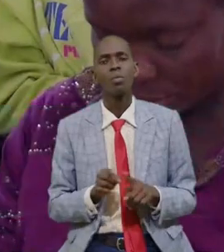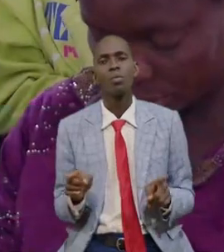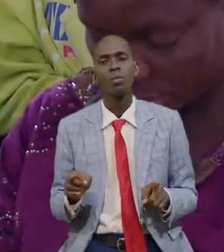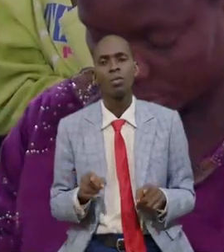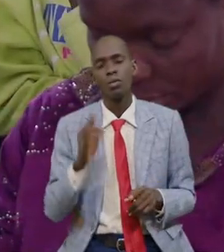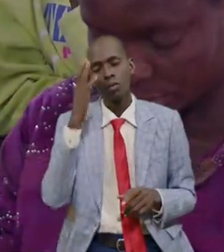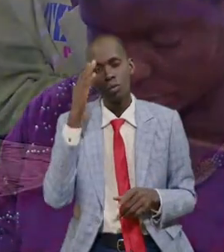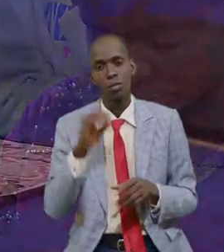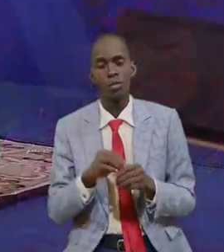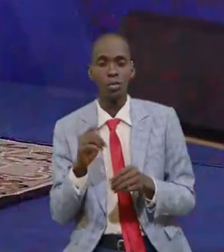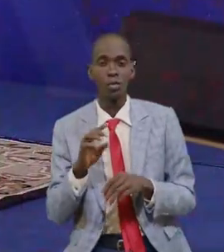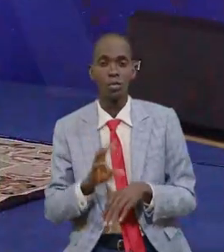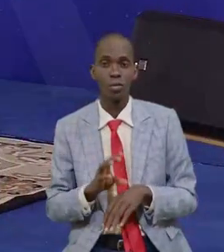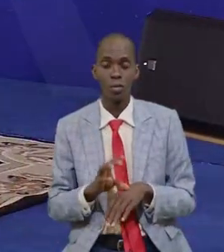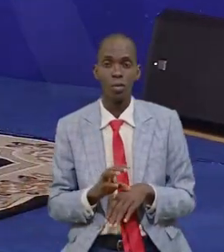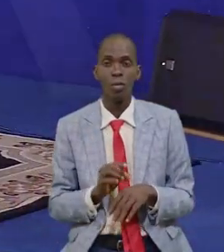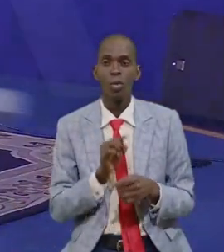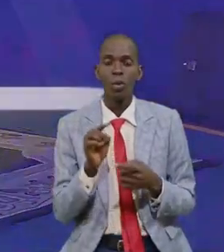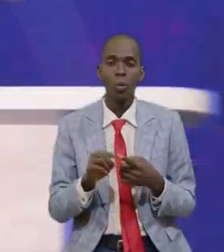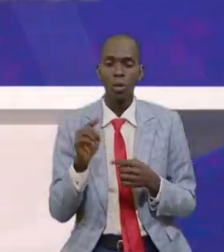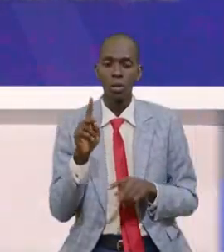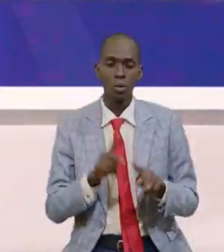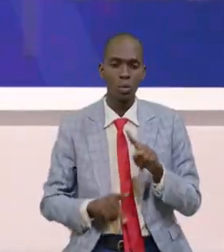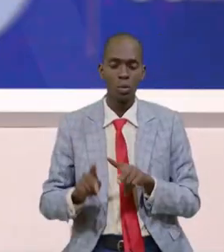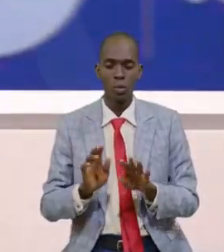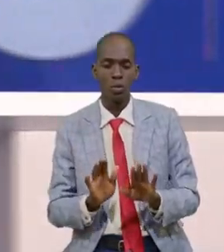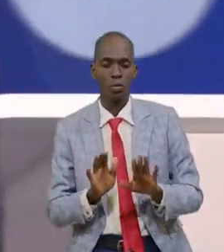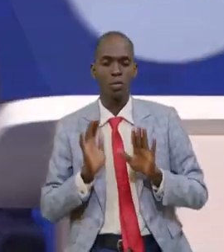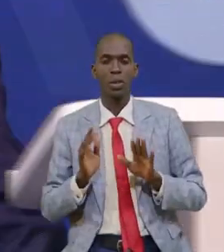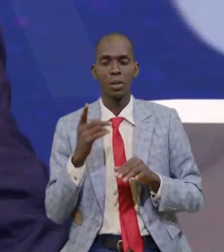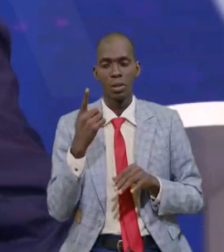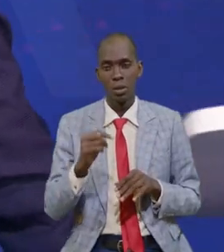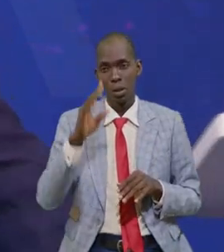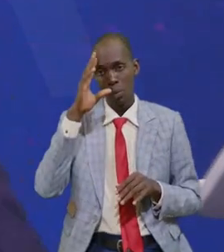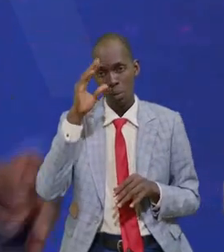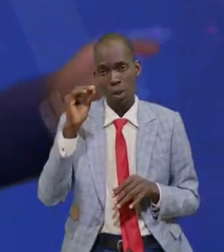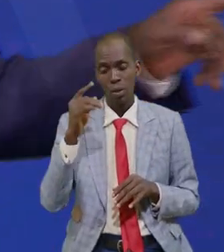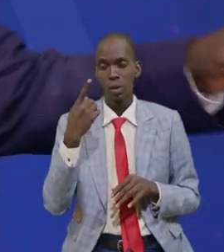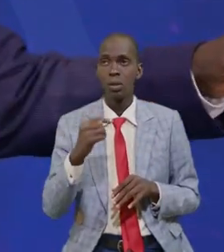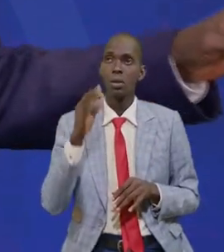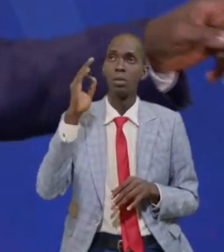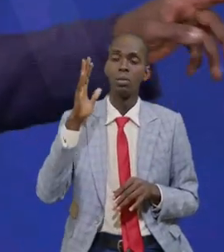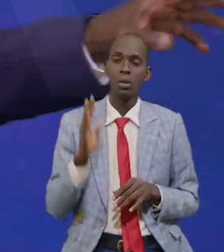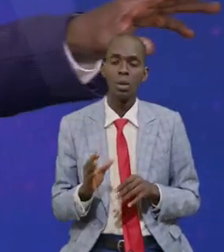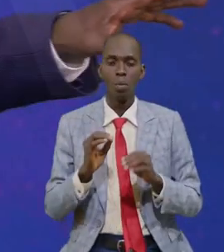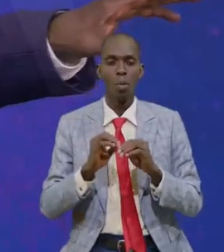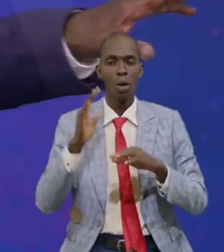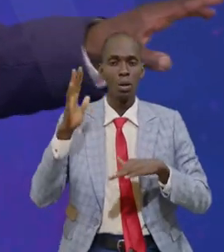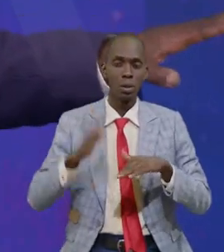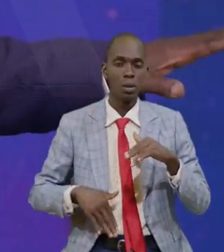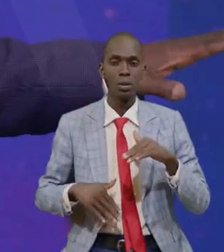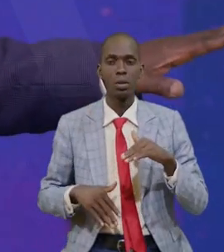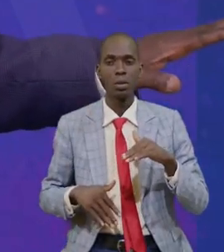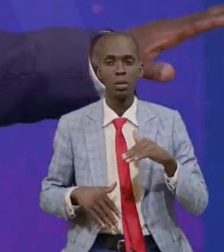church, when the people fear the man, the minister, more than